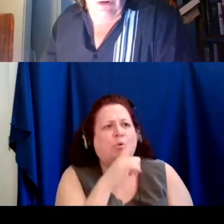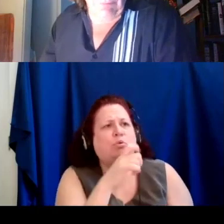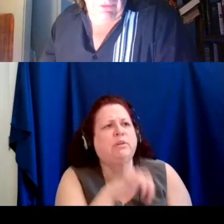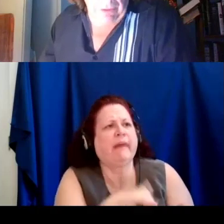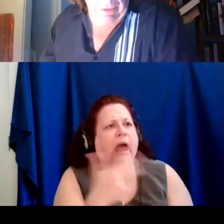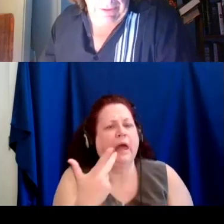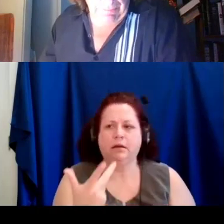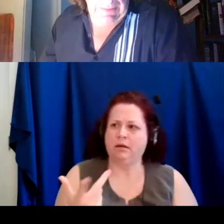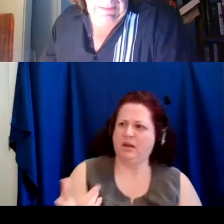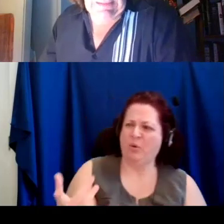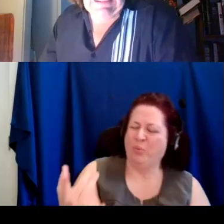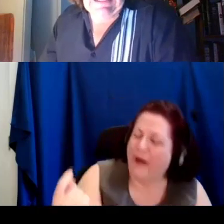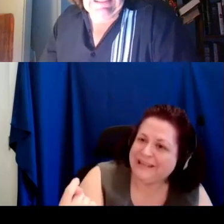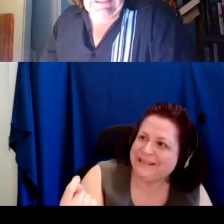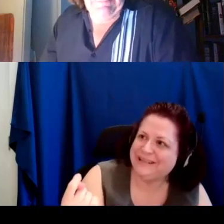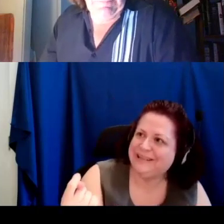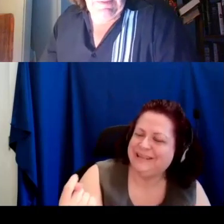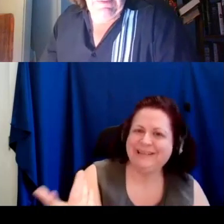incredibly frequently.